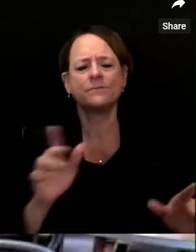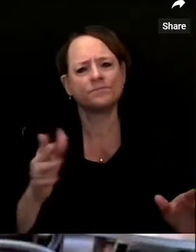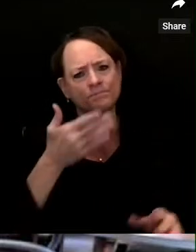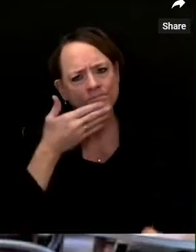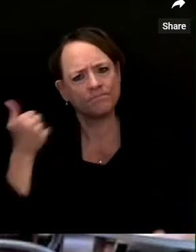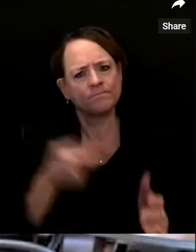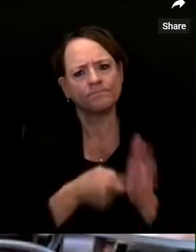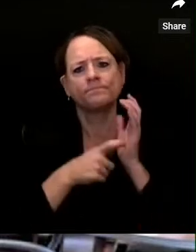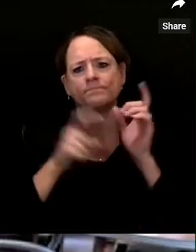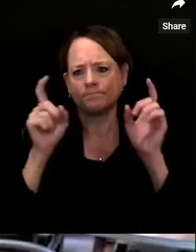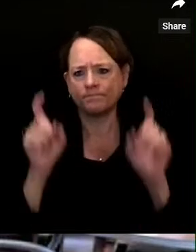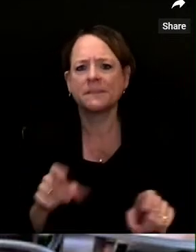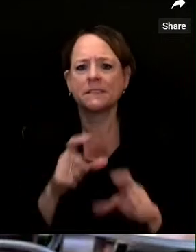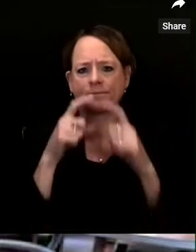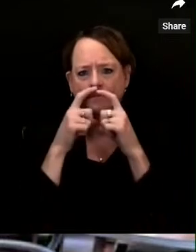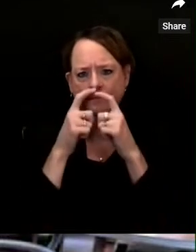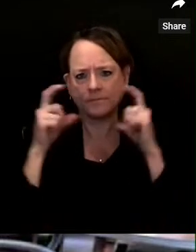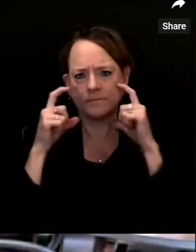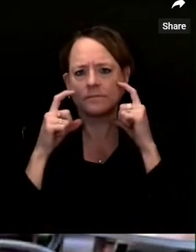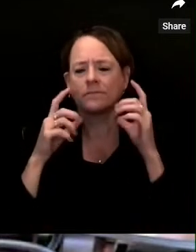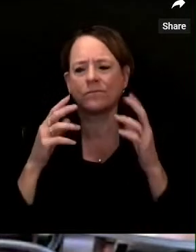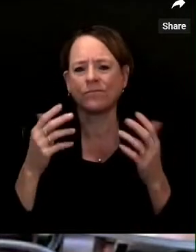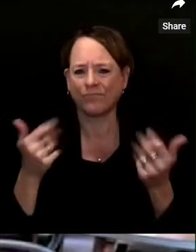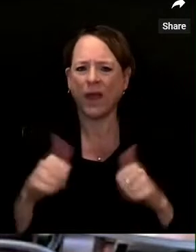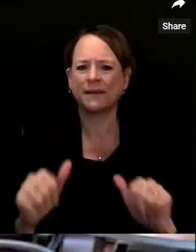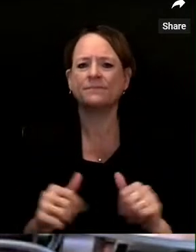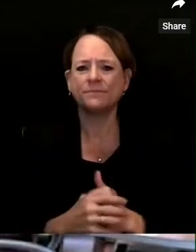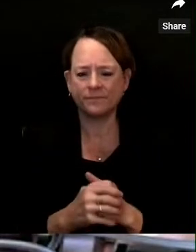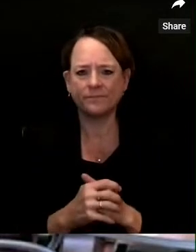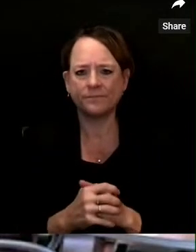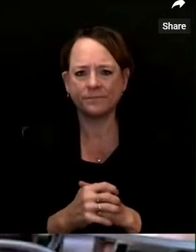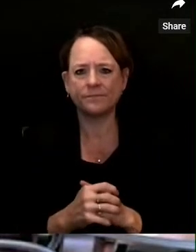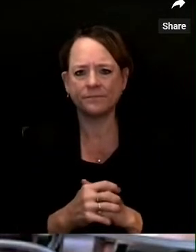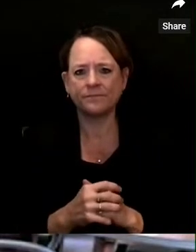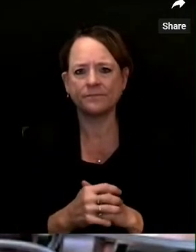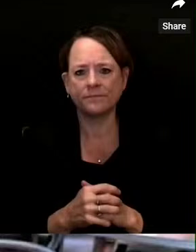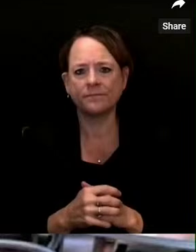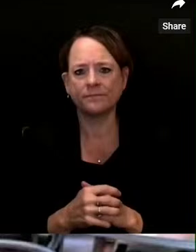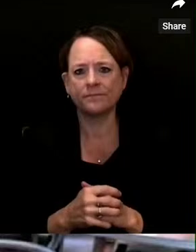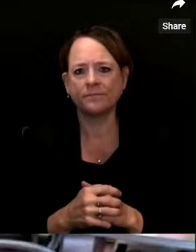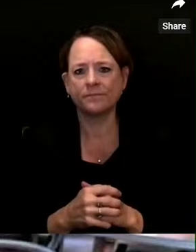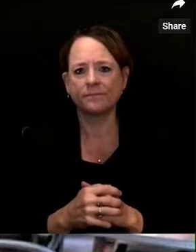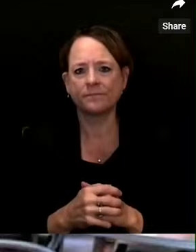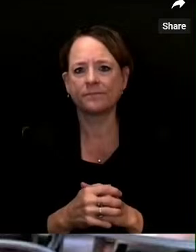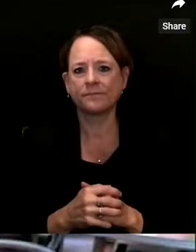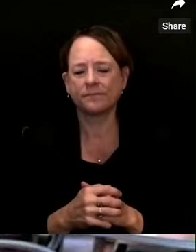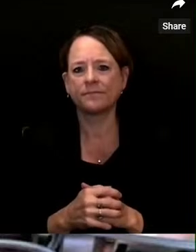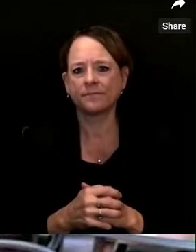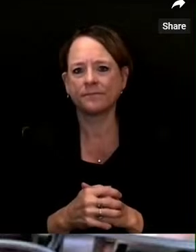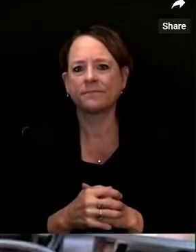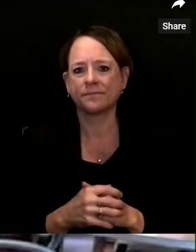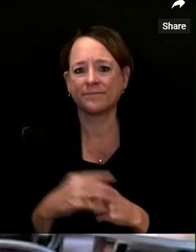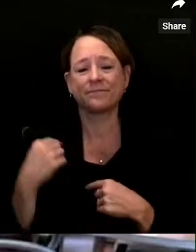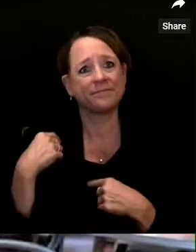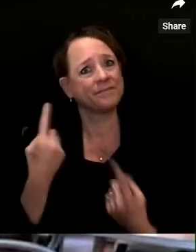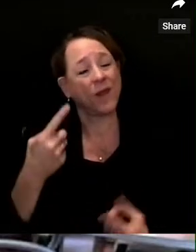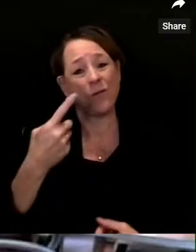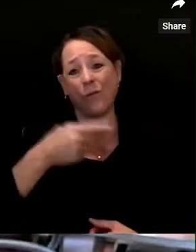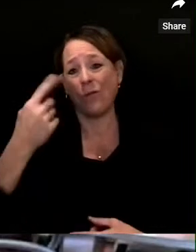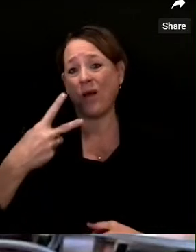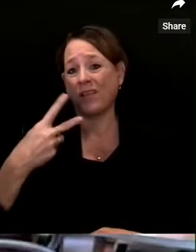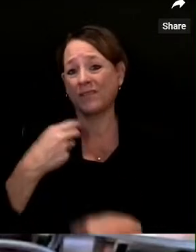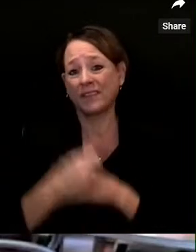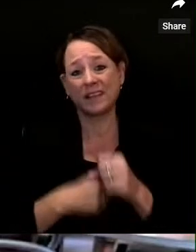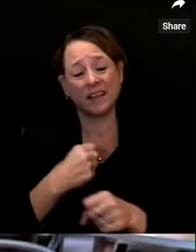can. At the end of the day, we have been living with COVID for 1.5 years now. We know what it takes to keep